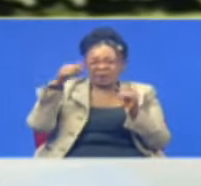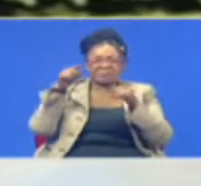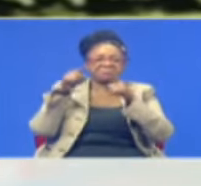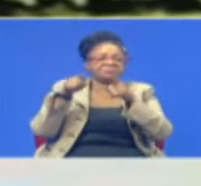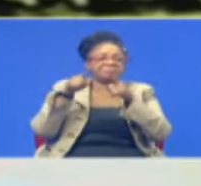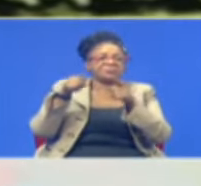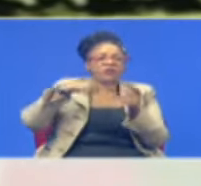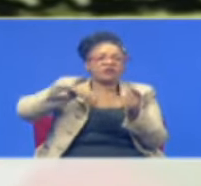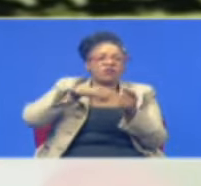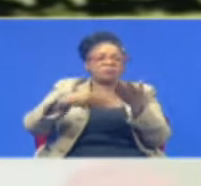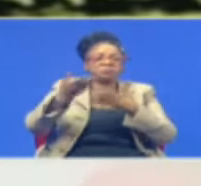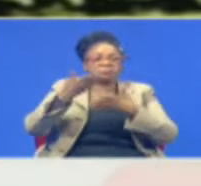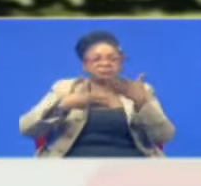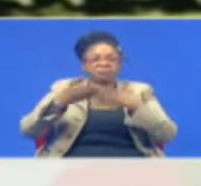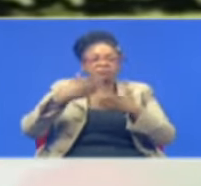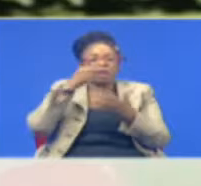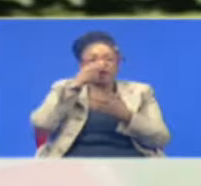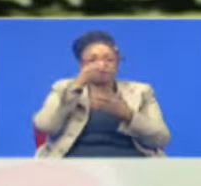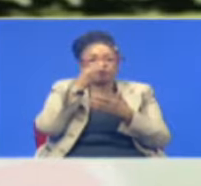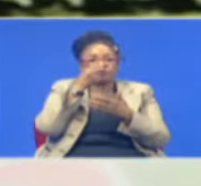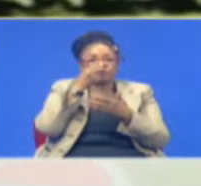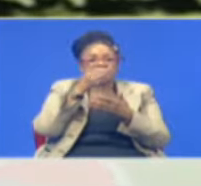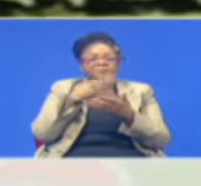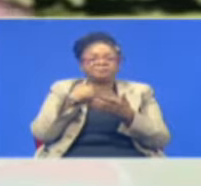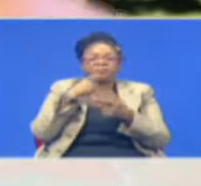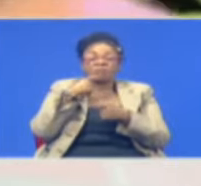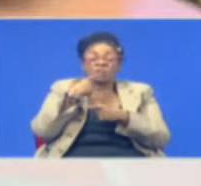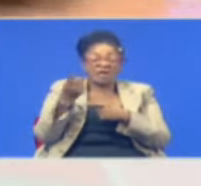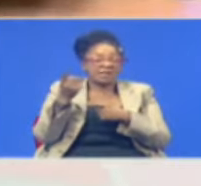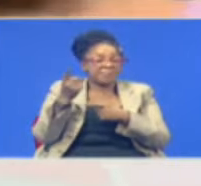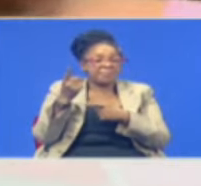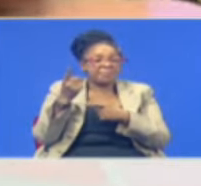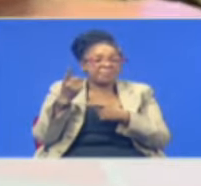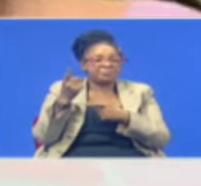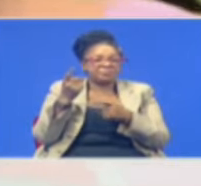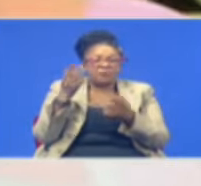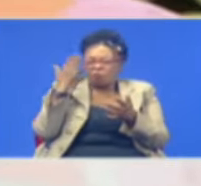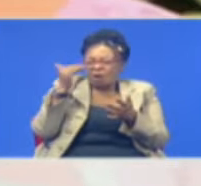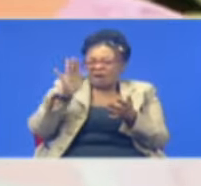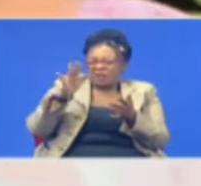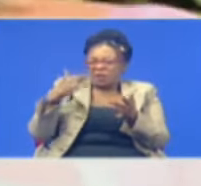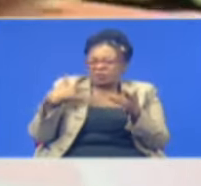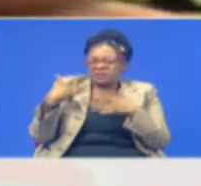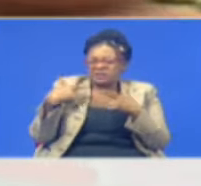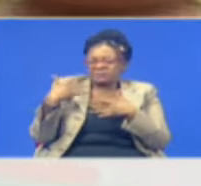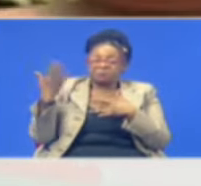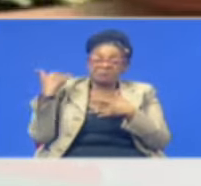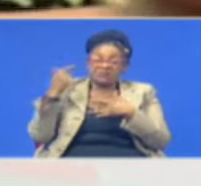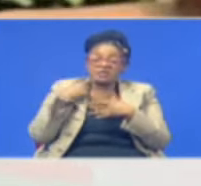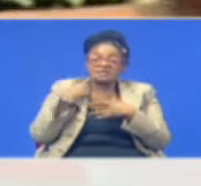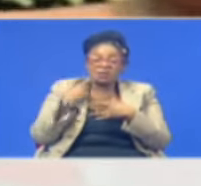engaging William Ruto into talks. We want to tell them, why are they concerned? They said William Ruto will not be around in